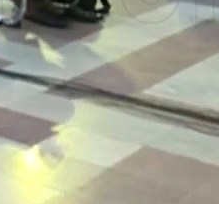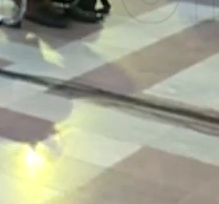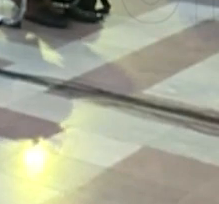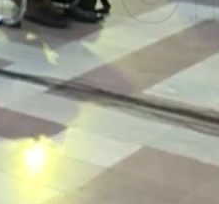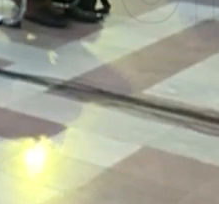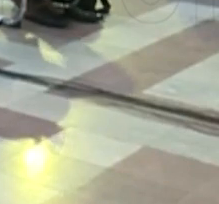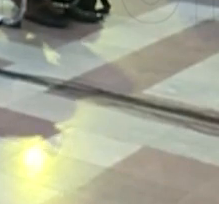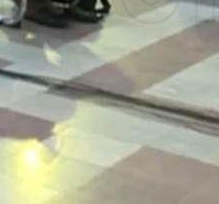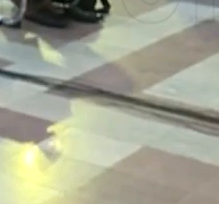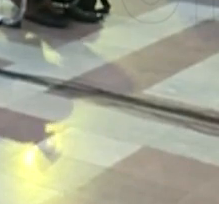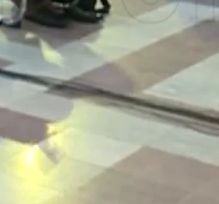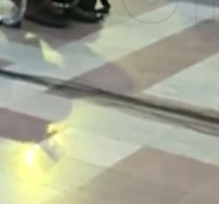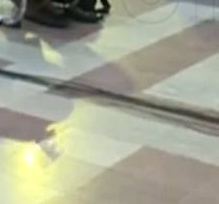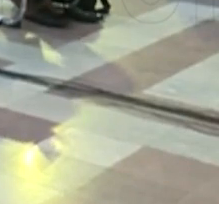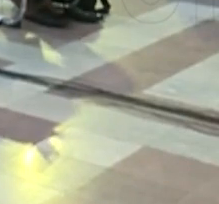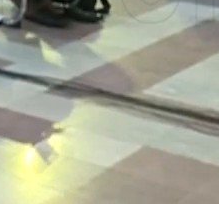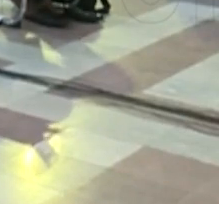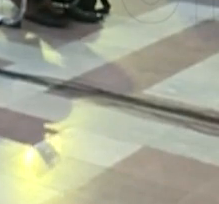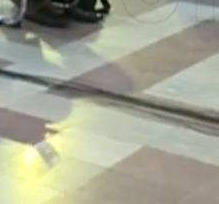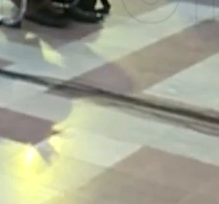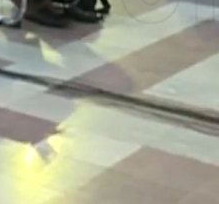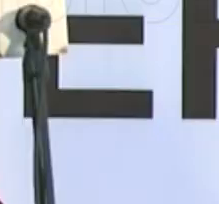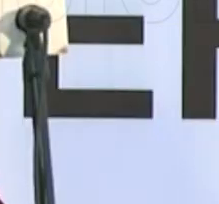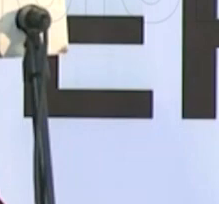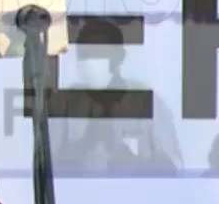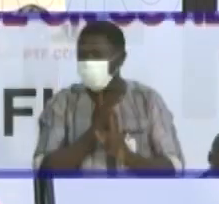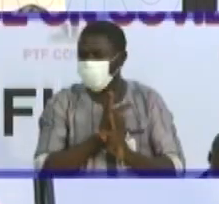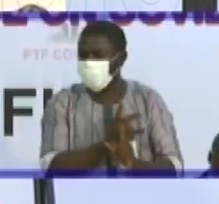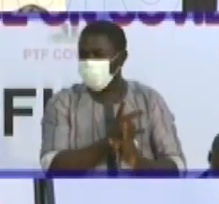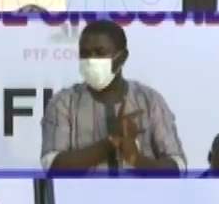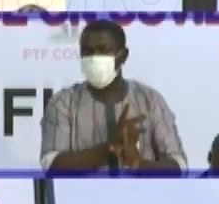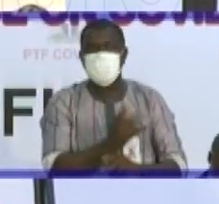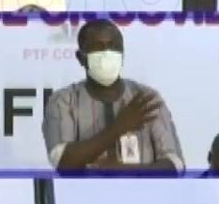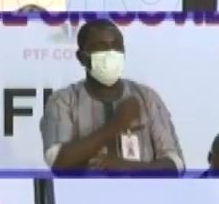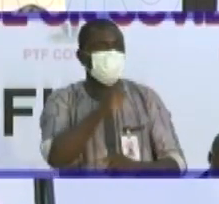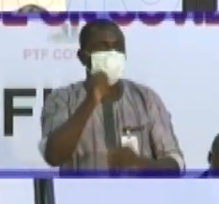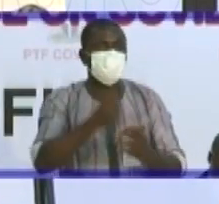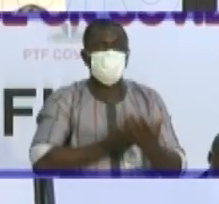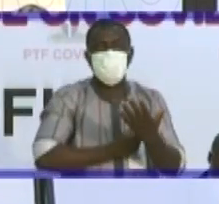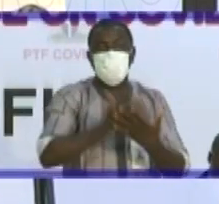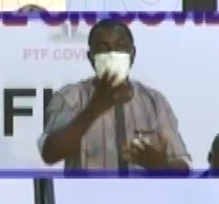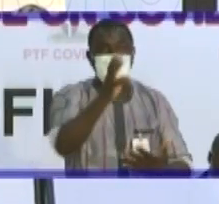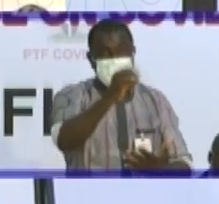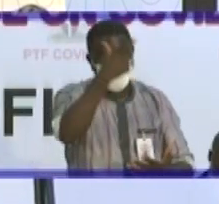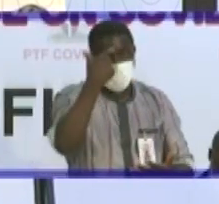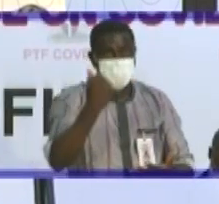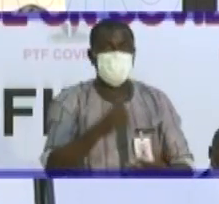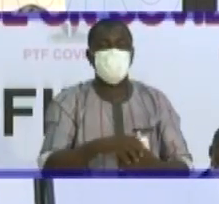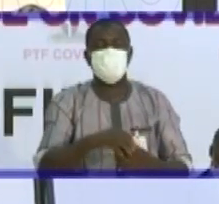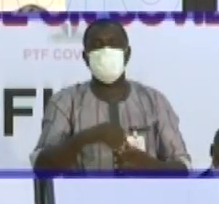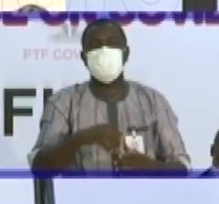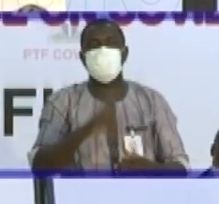these commodities very judiciously, and not to waste them because they are extremely